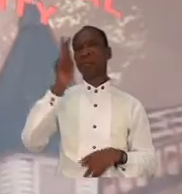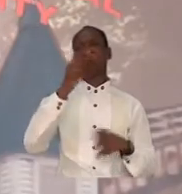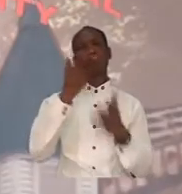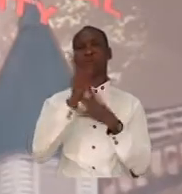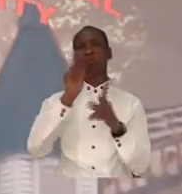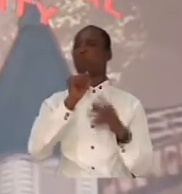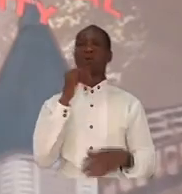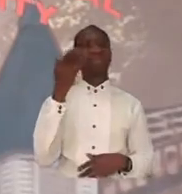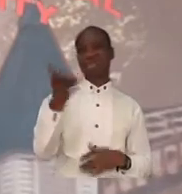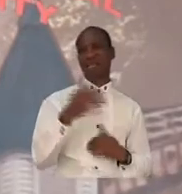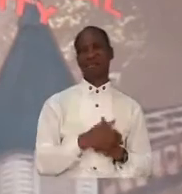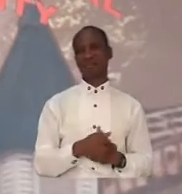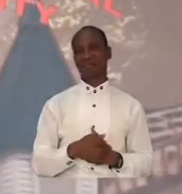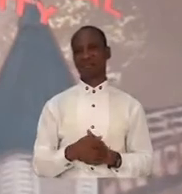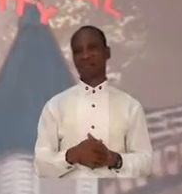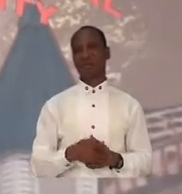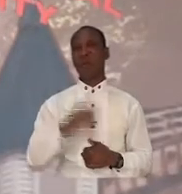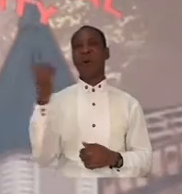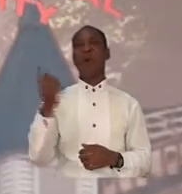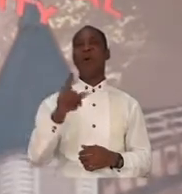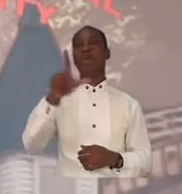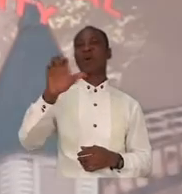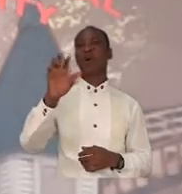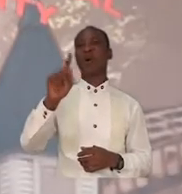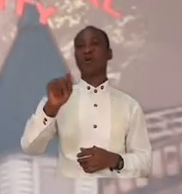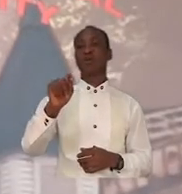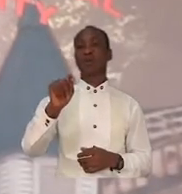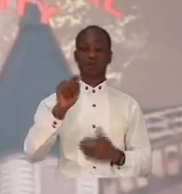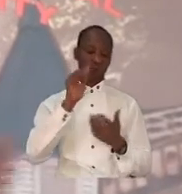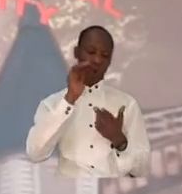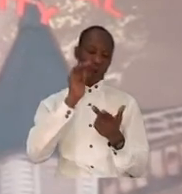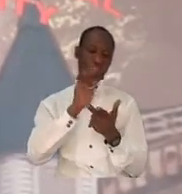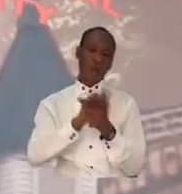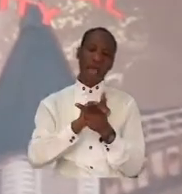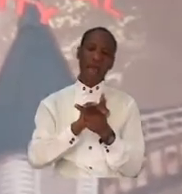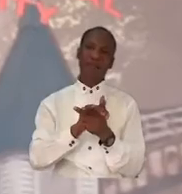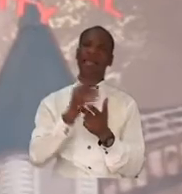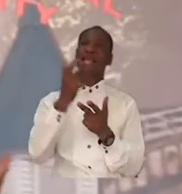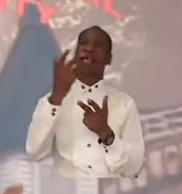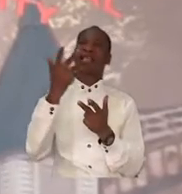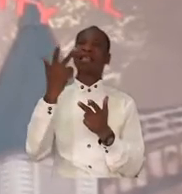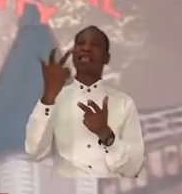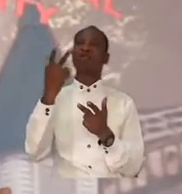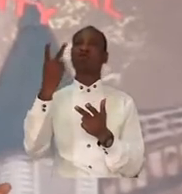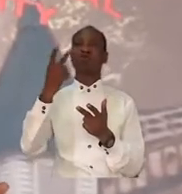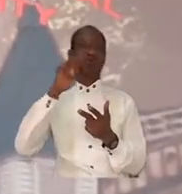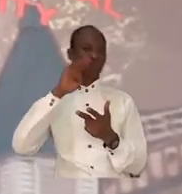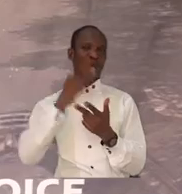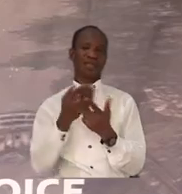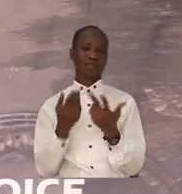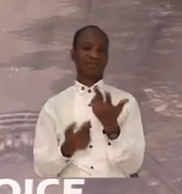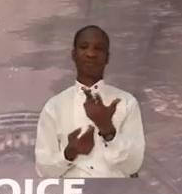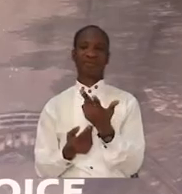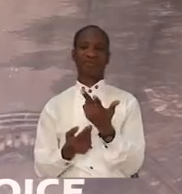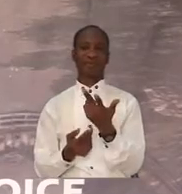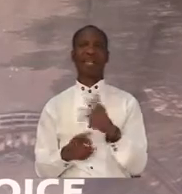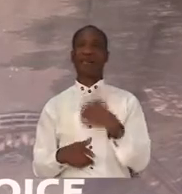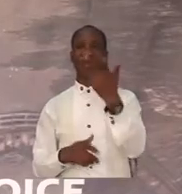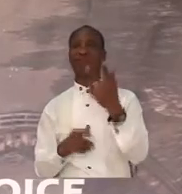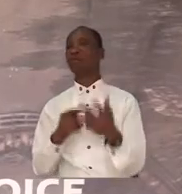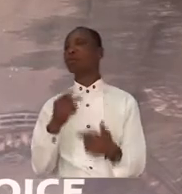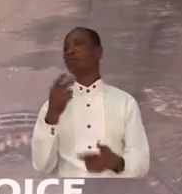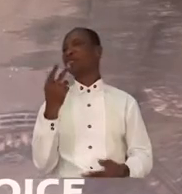Lot, on a lady. Ene ne mama miensa ase mienu ene omuti Sodom